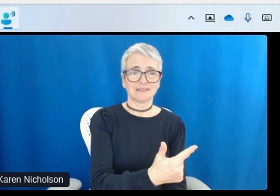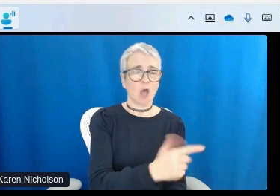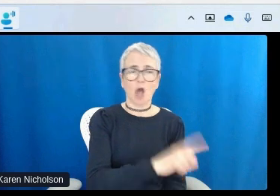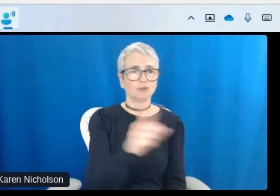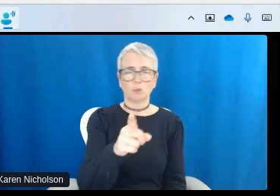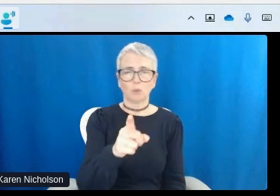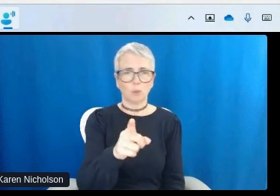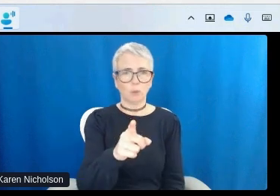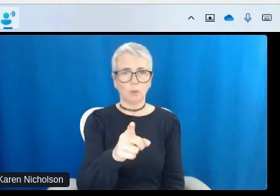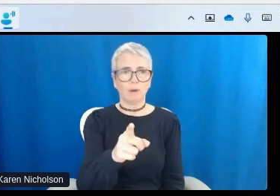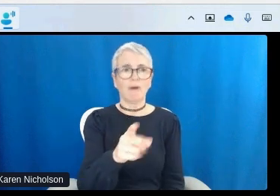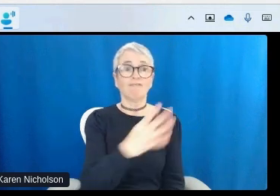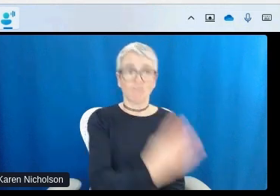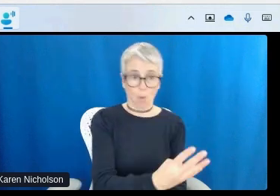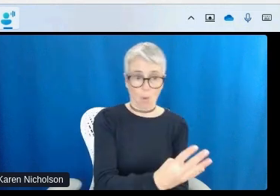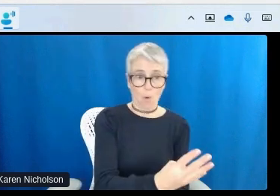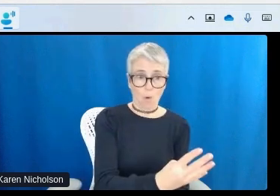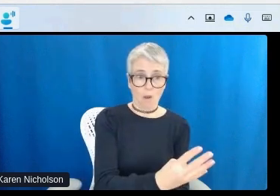4.